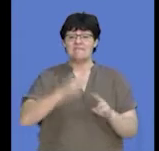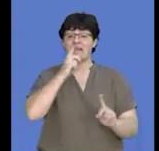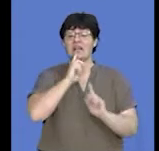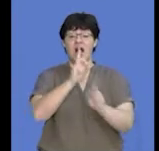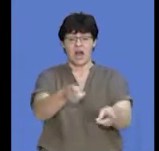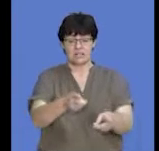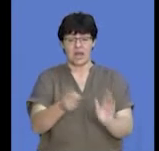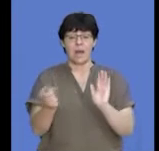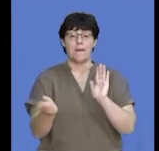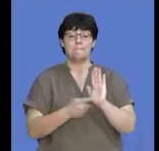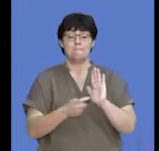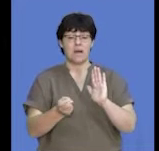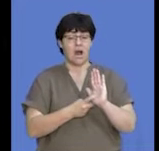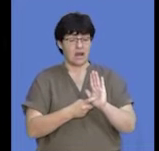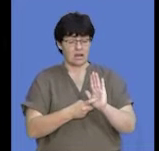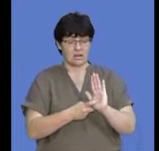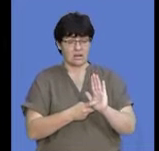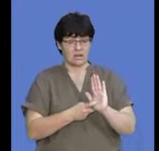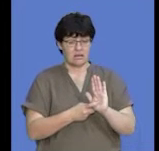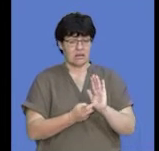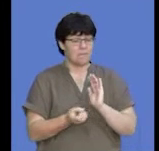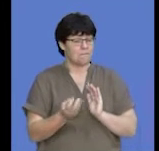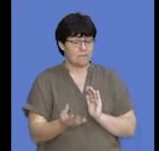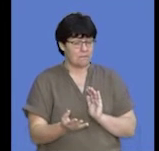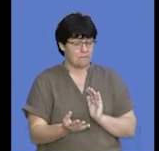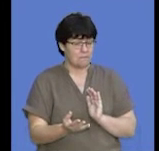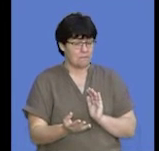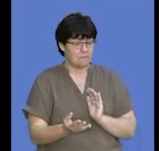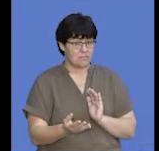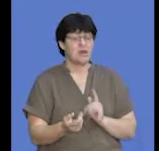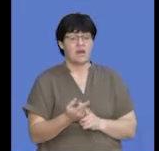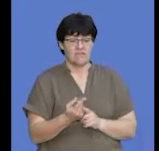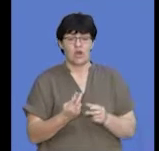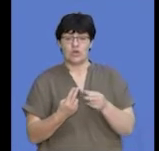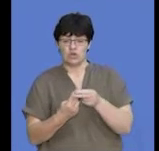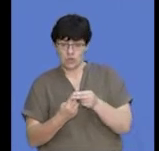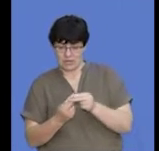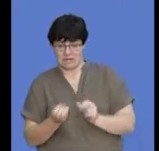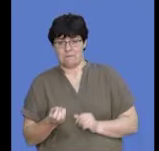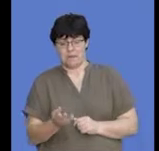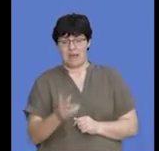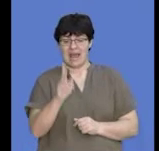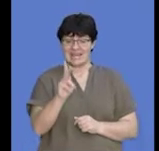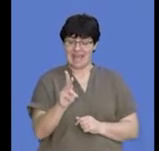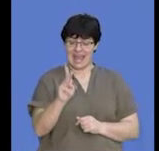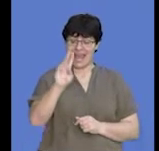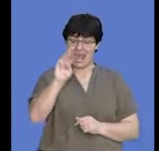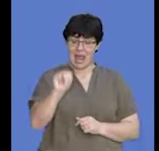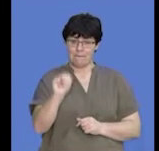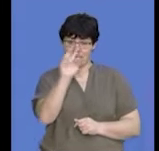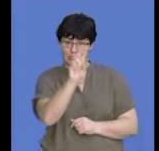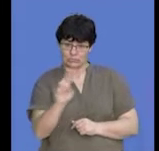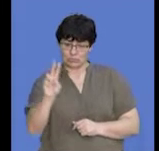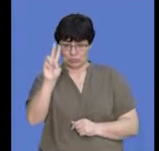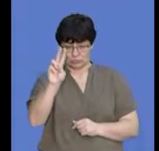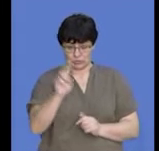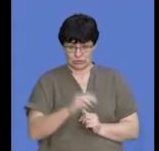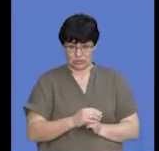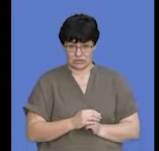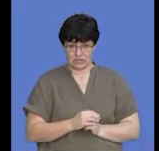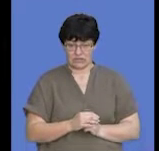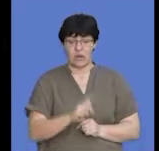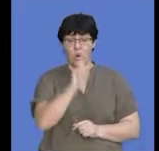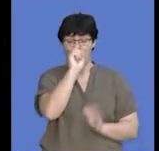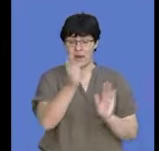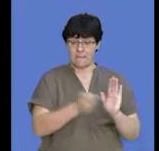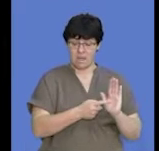given a mark only if you have your unit of measurement. Note the marks for area. 1 mark